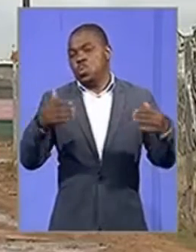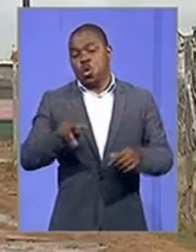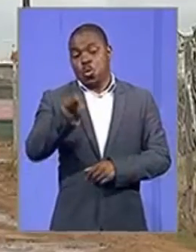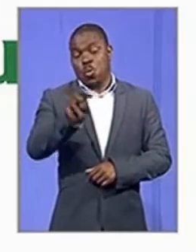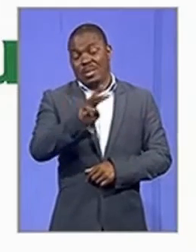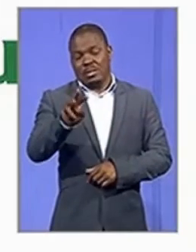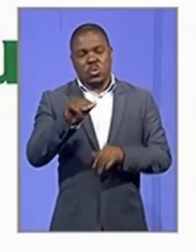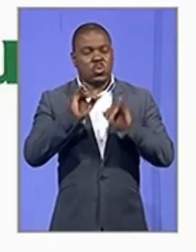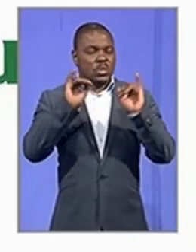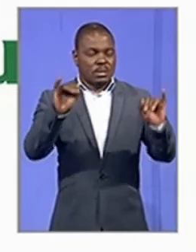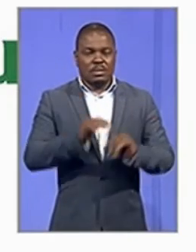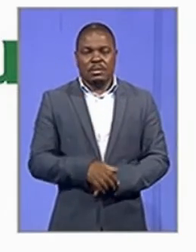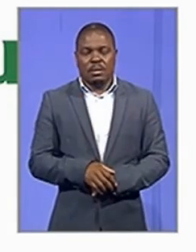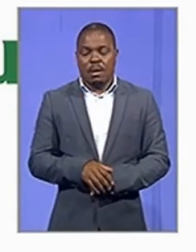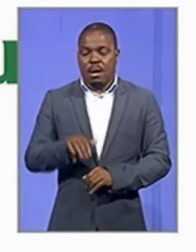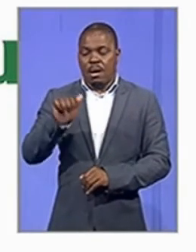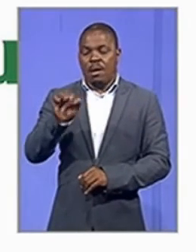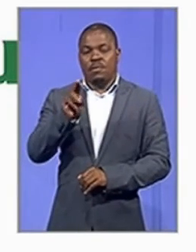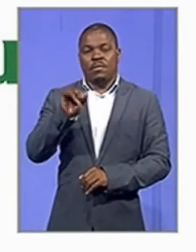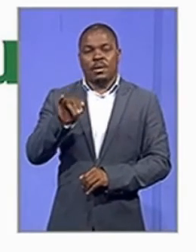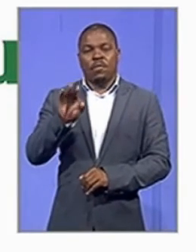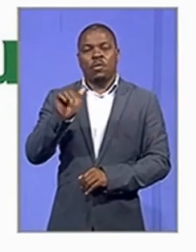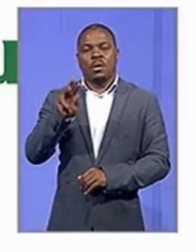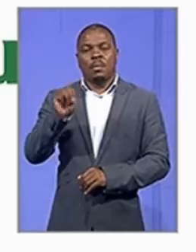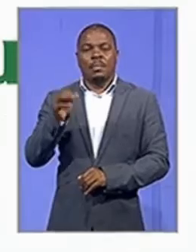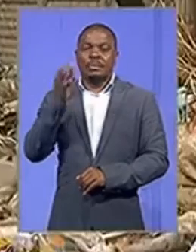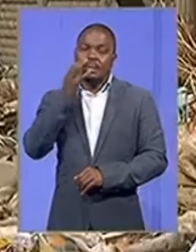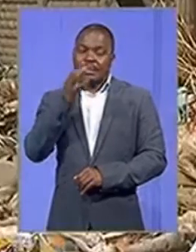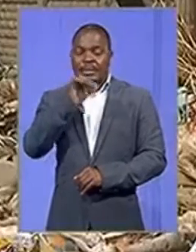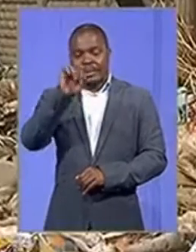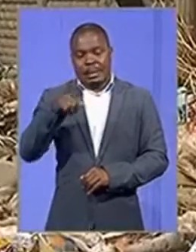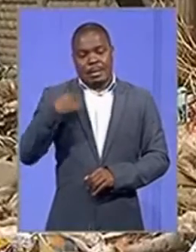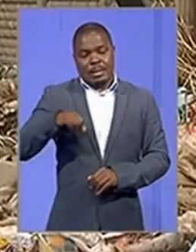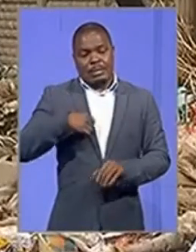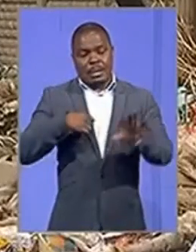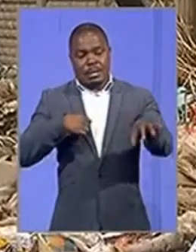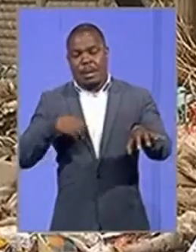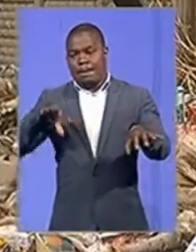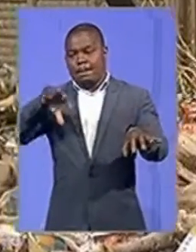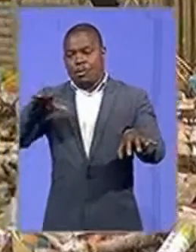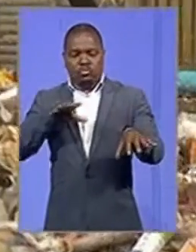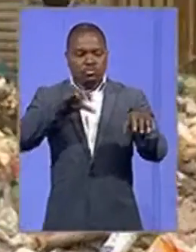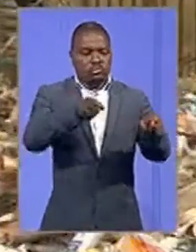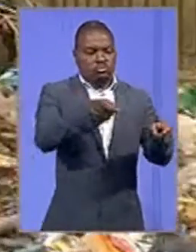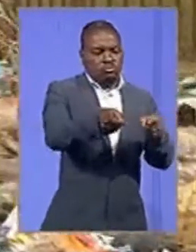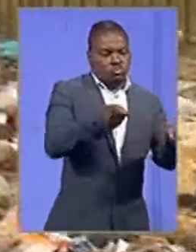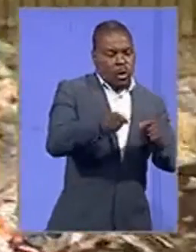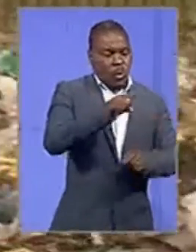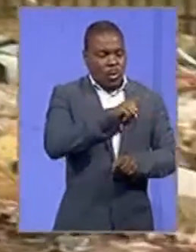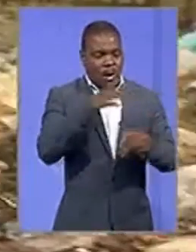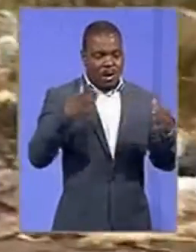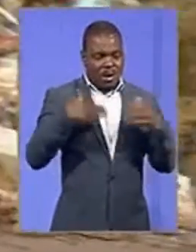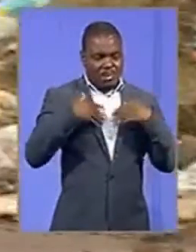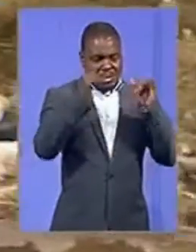Northwest. AfriForum ya re le mororo dimasepala di nna di tseelwa dithata ke puso ya porofense ka ntlha ya tsamaiso